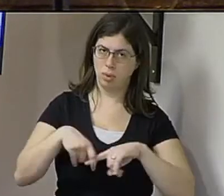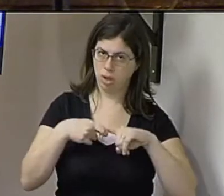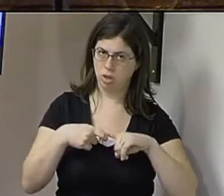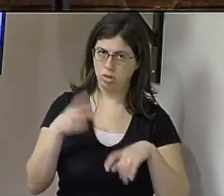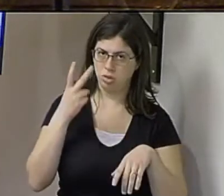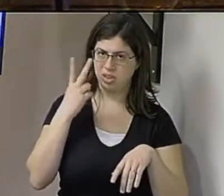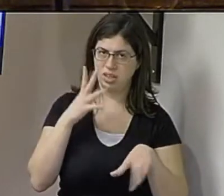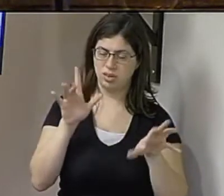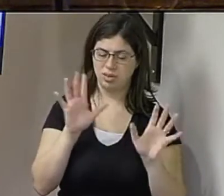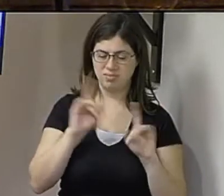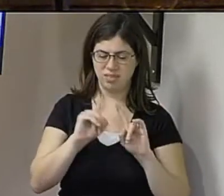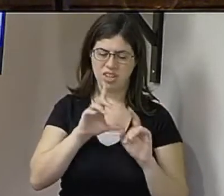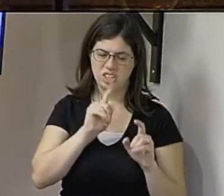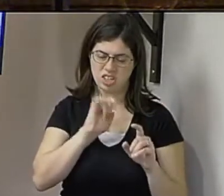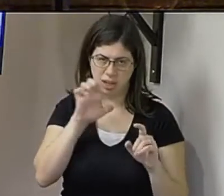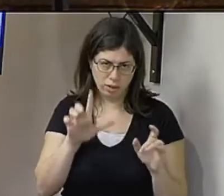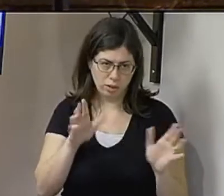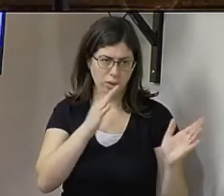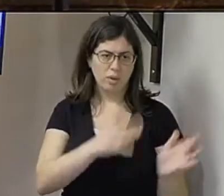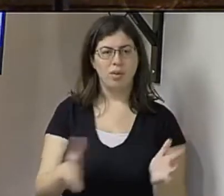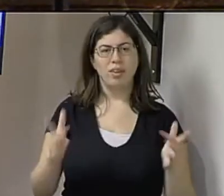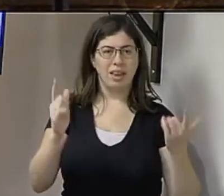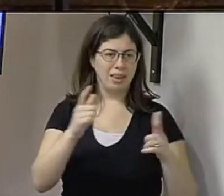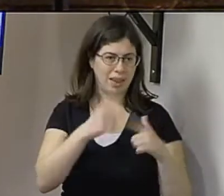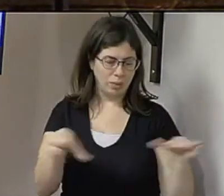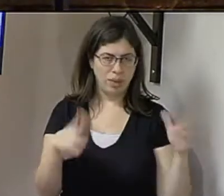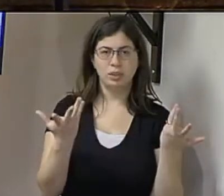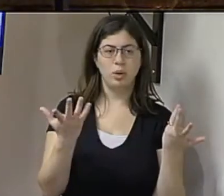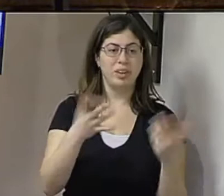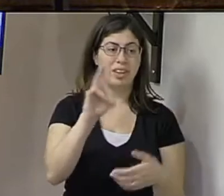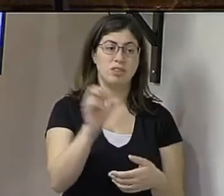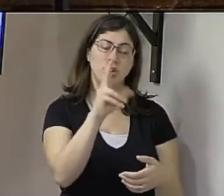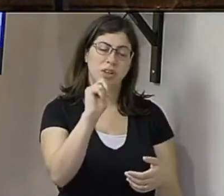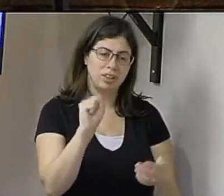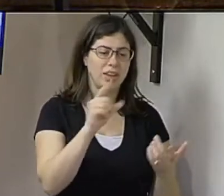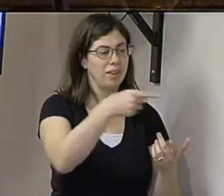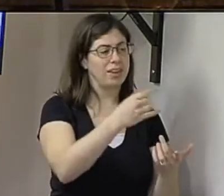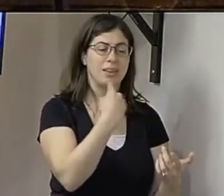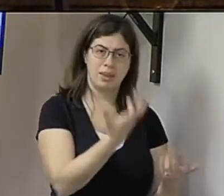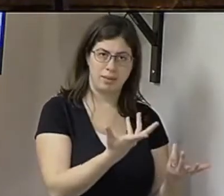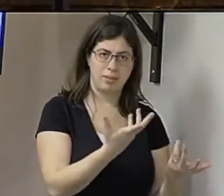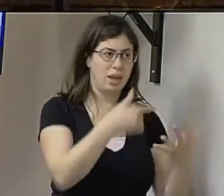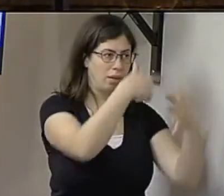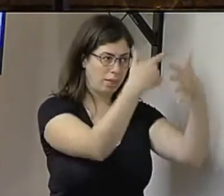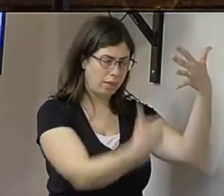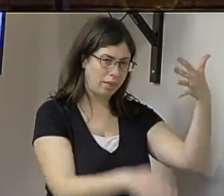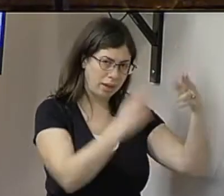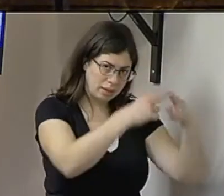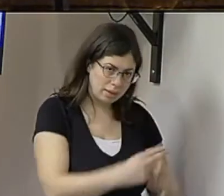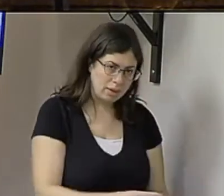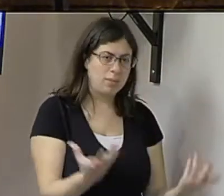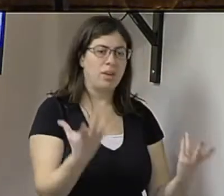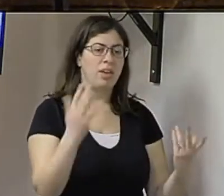there's a style to things, right? Like there's a flow to the language where it'll say, hey, here's the seven eunuchs the king had and here's what they said. And it lists them all out and there's this kind of